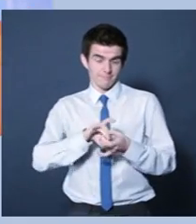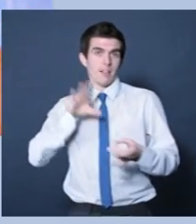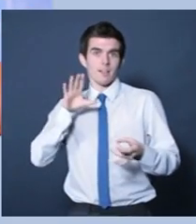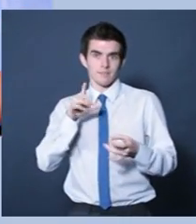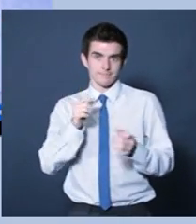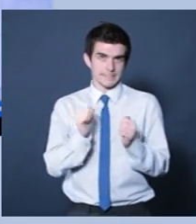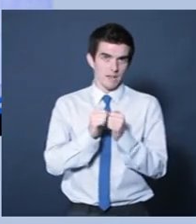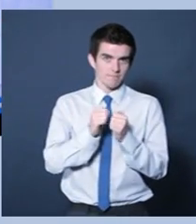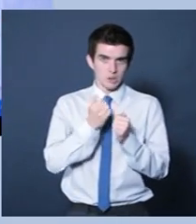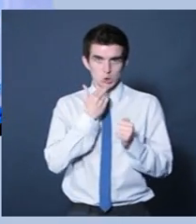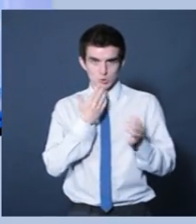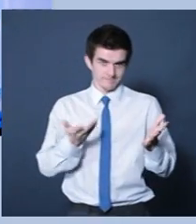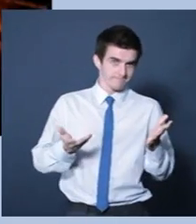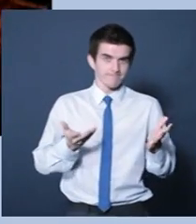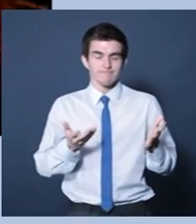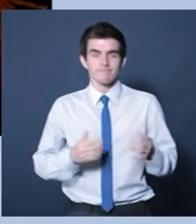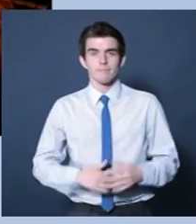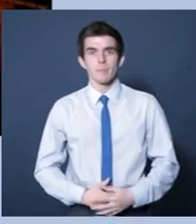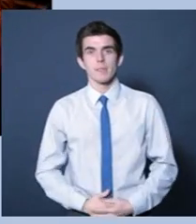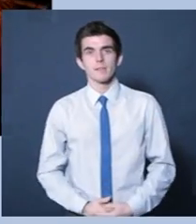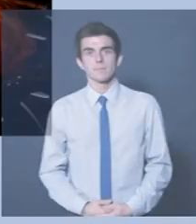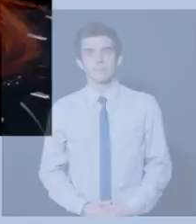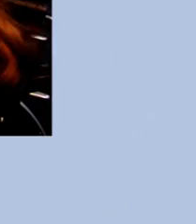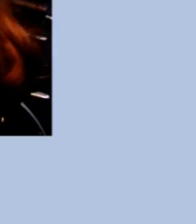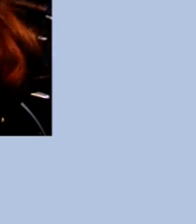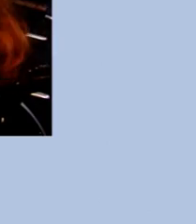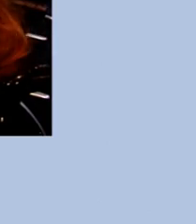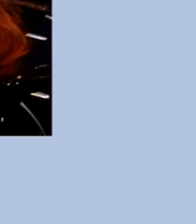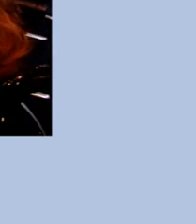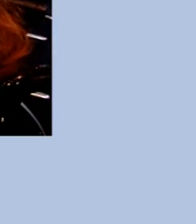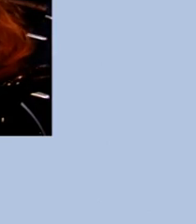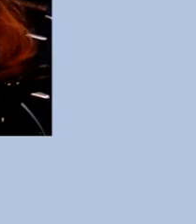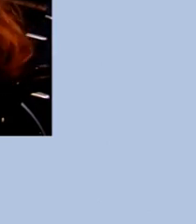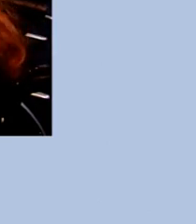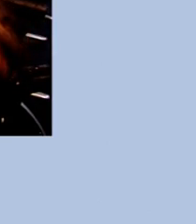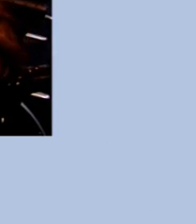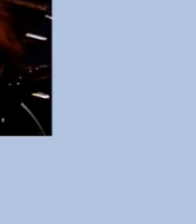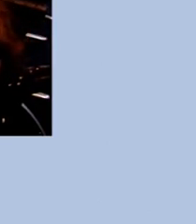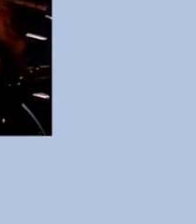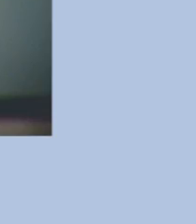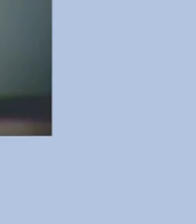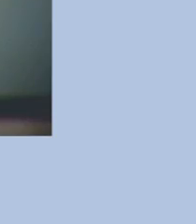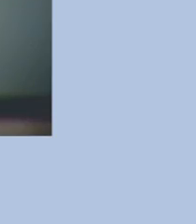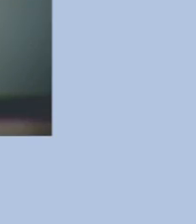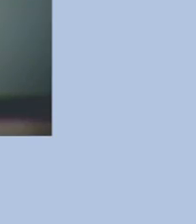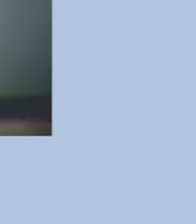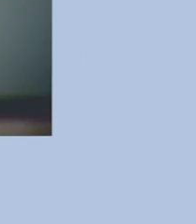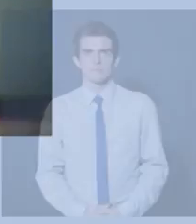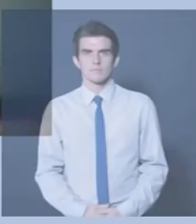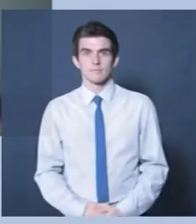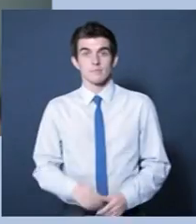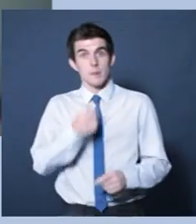now if I had a visual impairment, I might be confused, or I might find that very difficult or unintuitive. So you put some